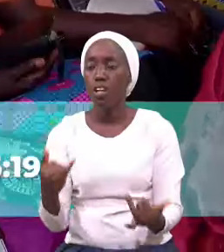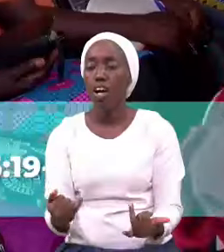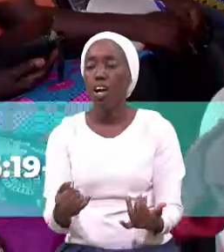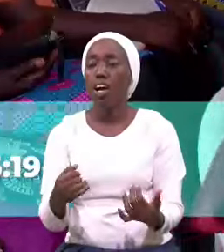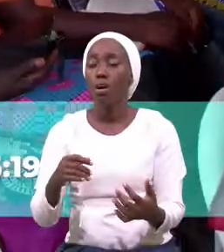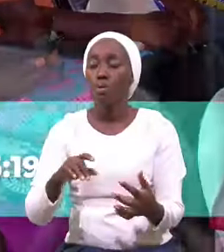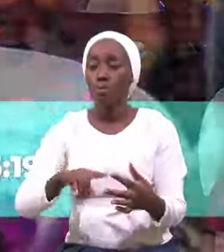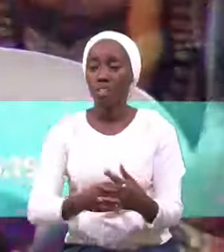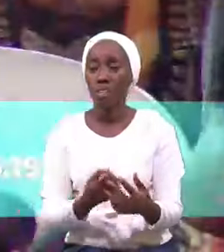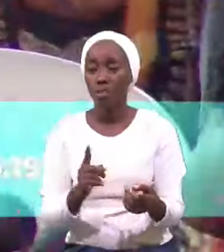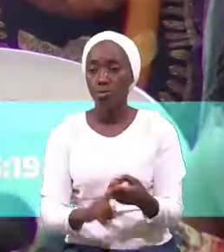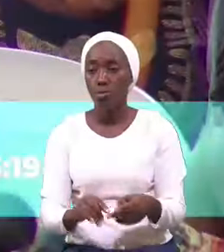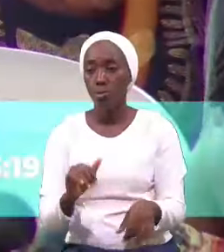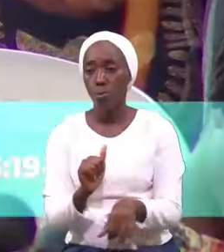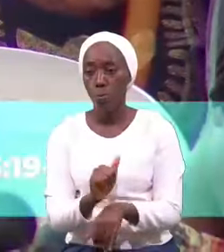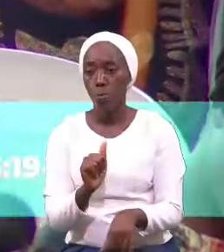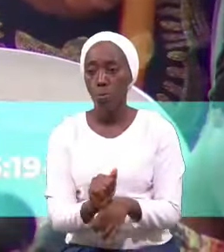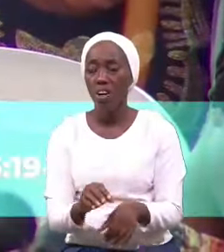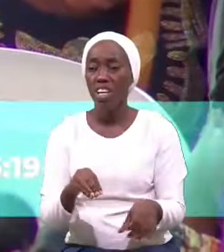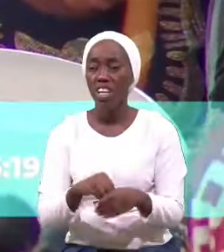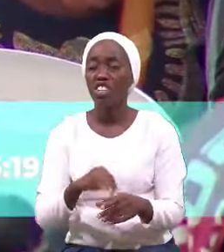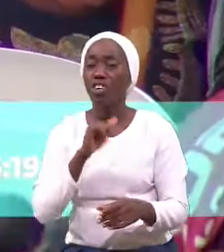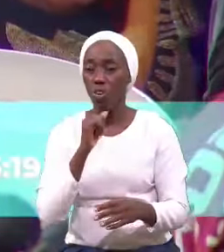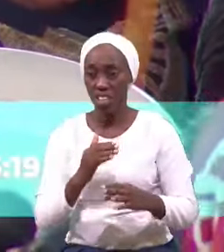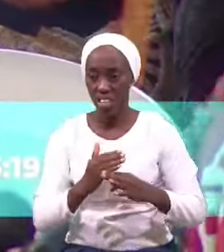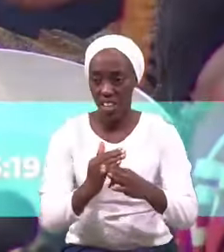in unprecedented ways in